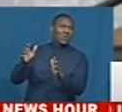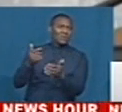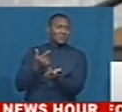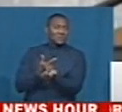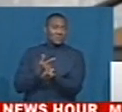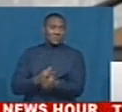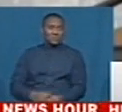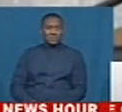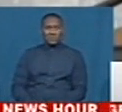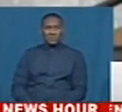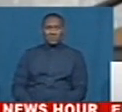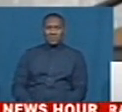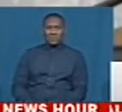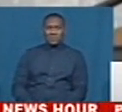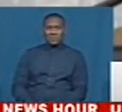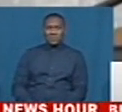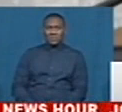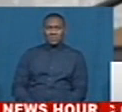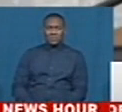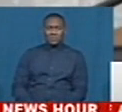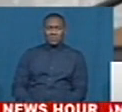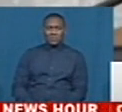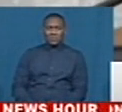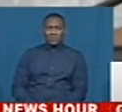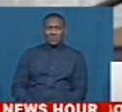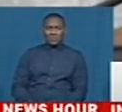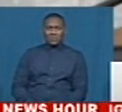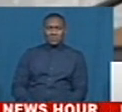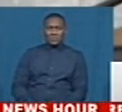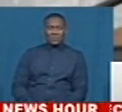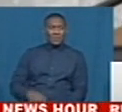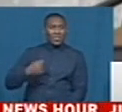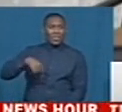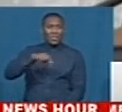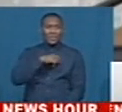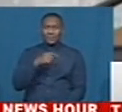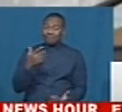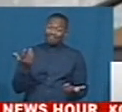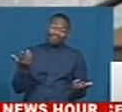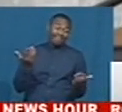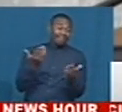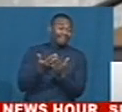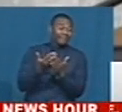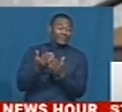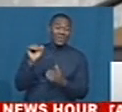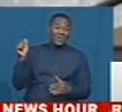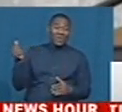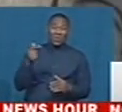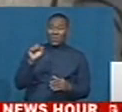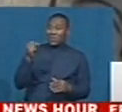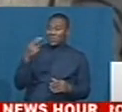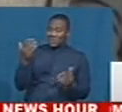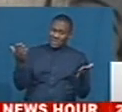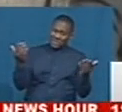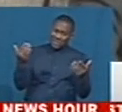actually get the equity out. So there's a lot of wealth in there. We call on the efforts of all stakeholders to make